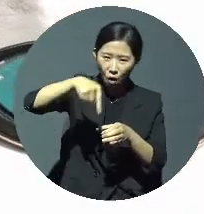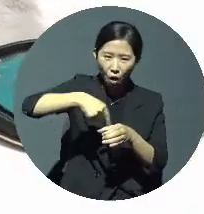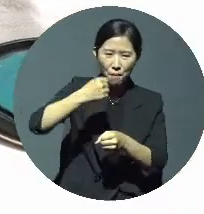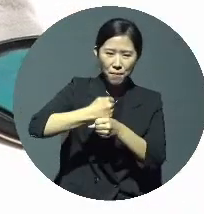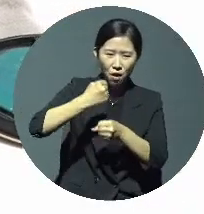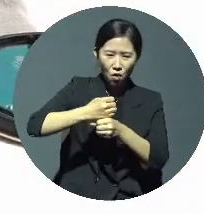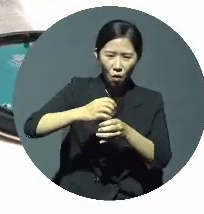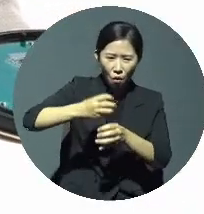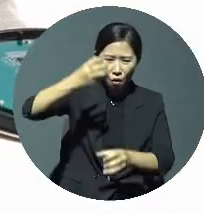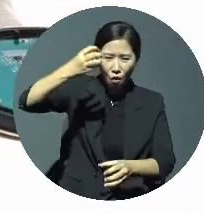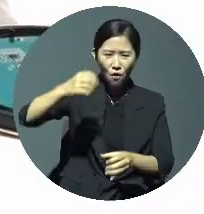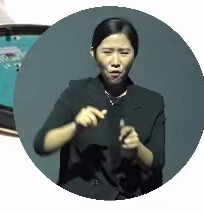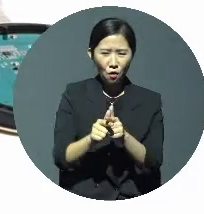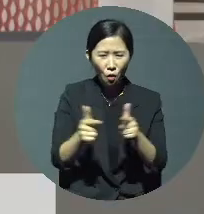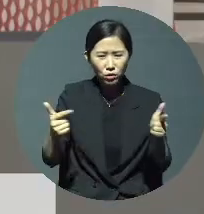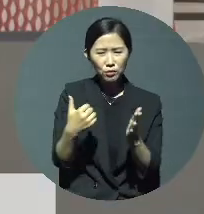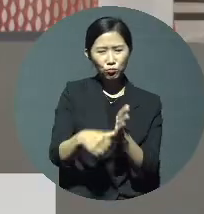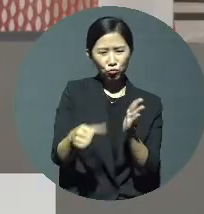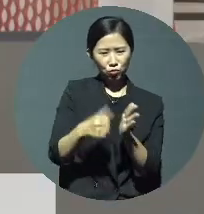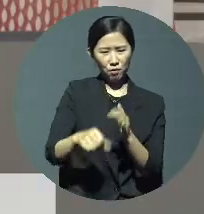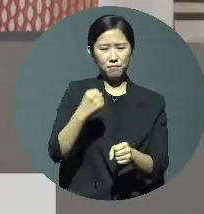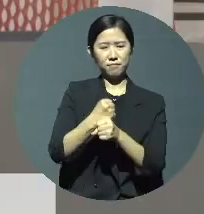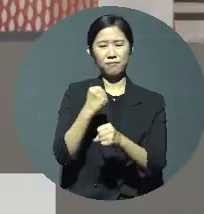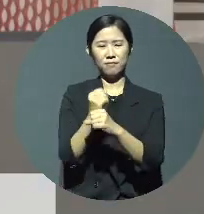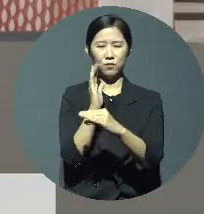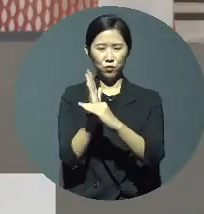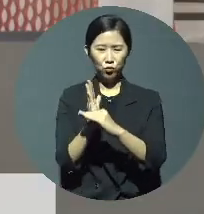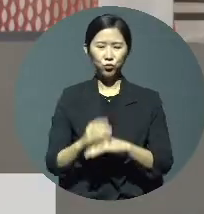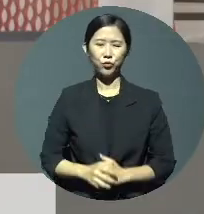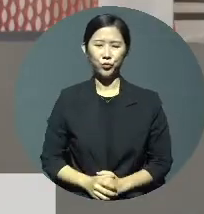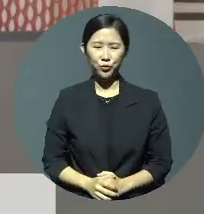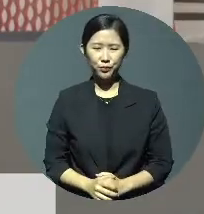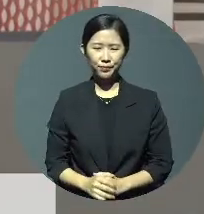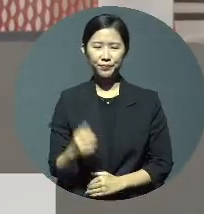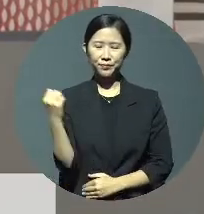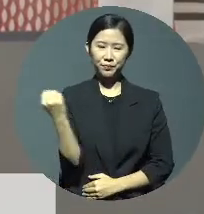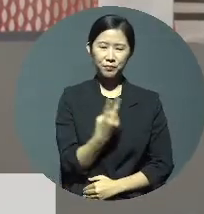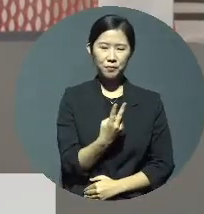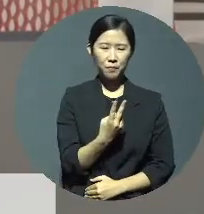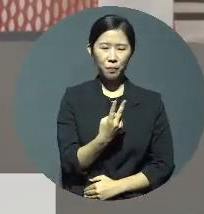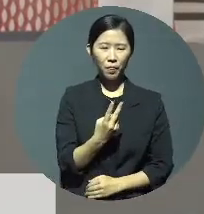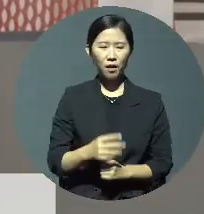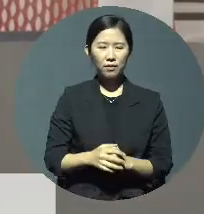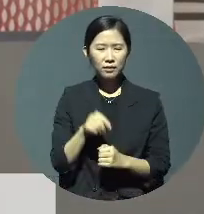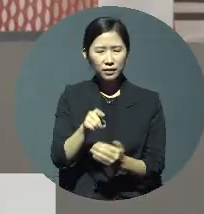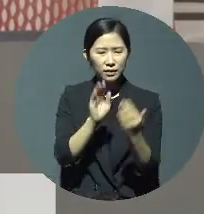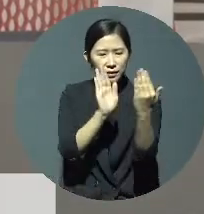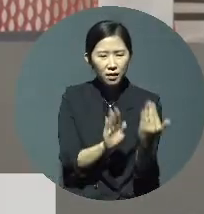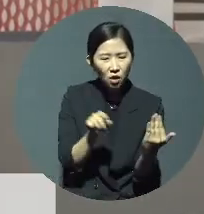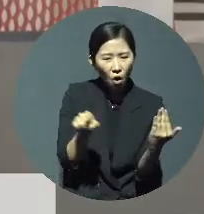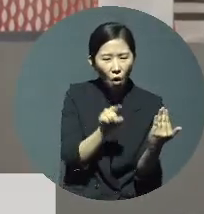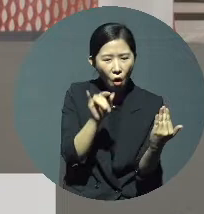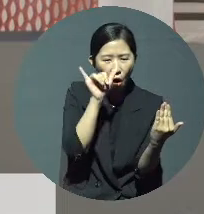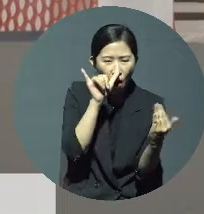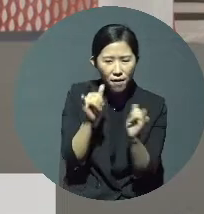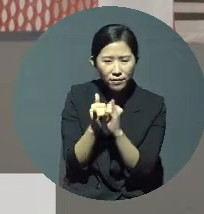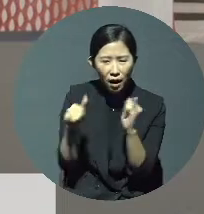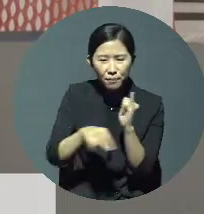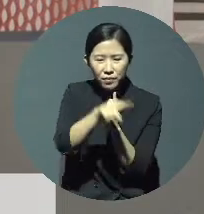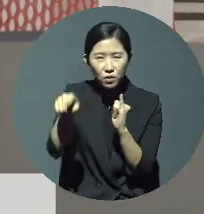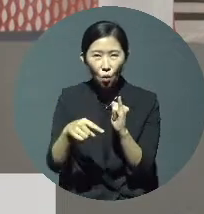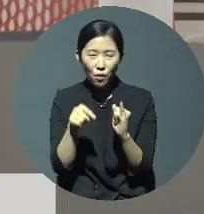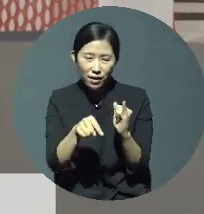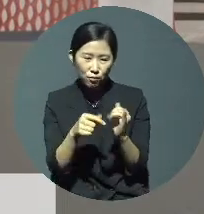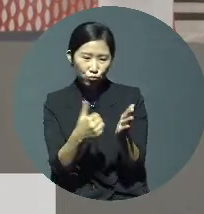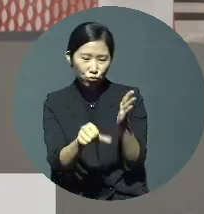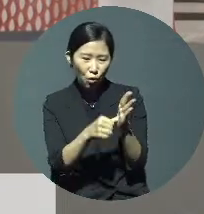surround ourselves with to absorb and enjoy media and communicate better with everybody around the world, which is